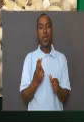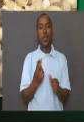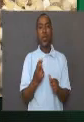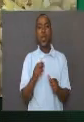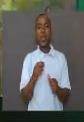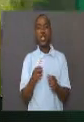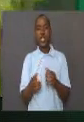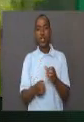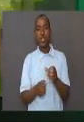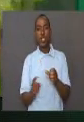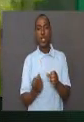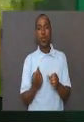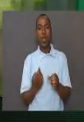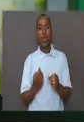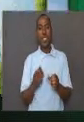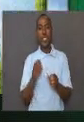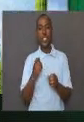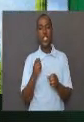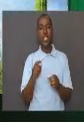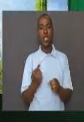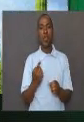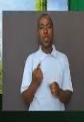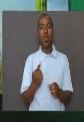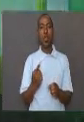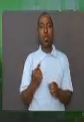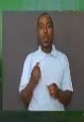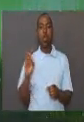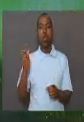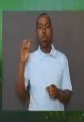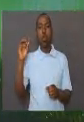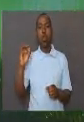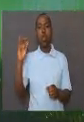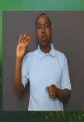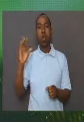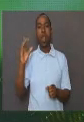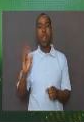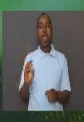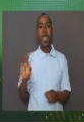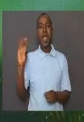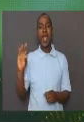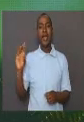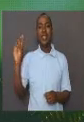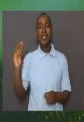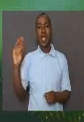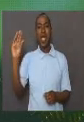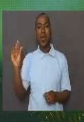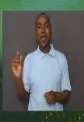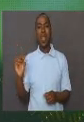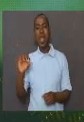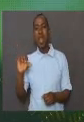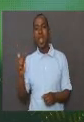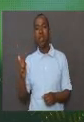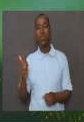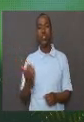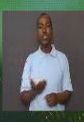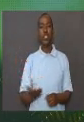barley, hops, cactus juice, cassava root, and other plant